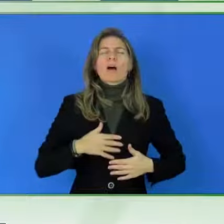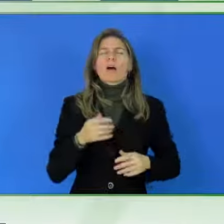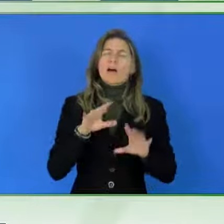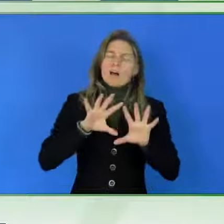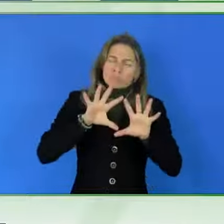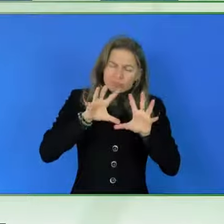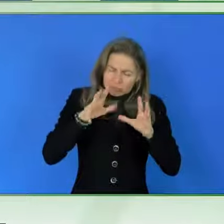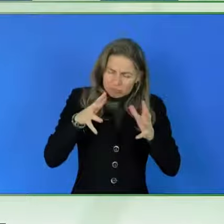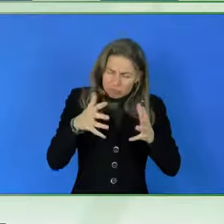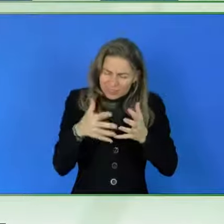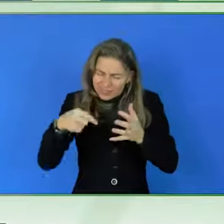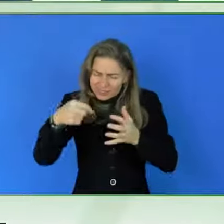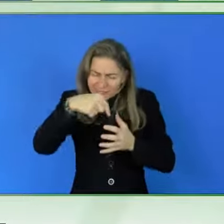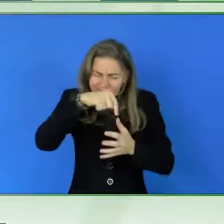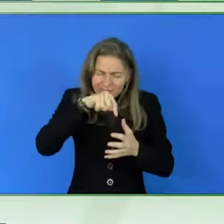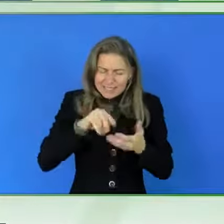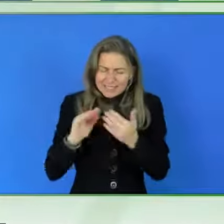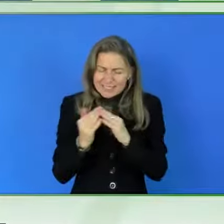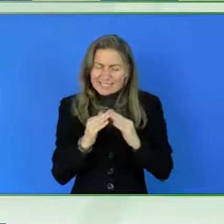users. And